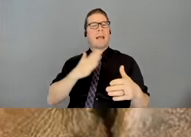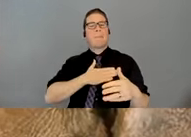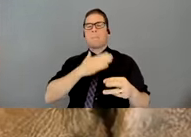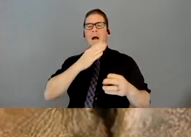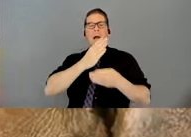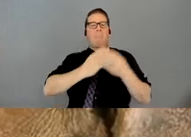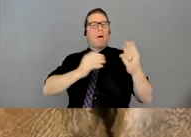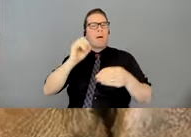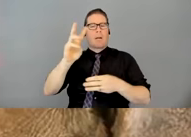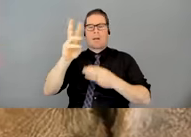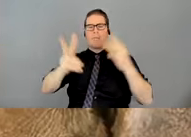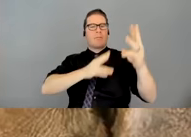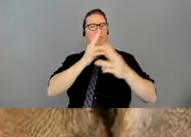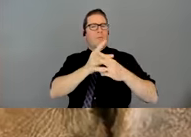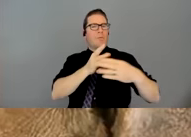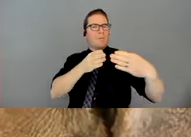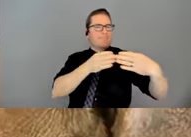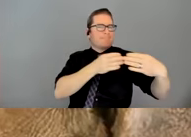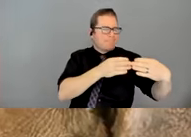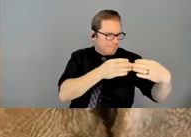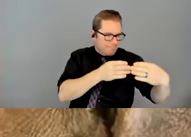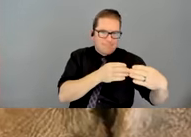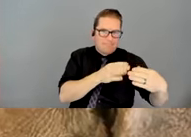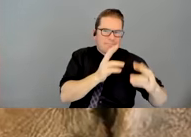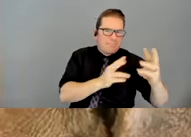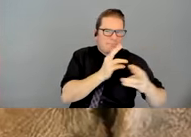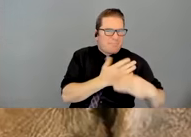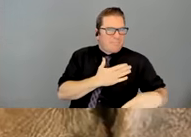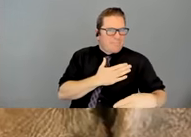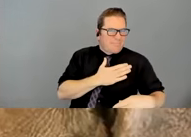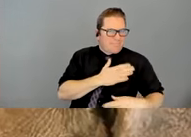I say that